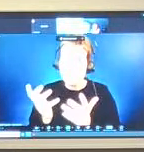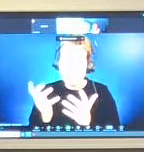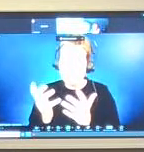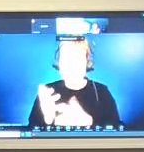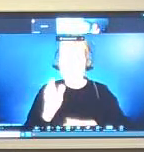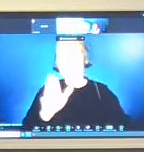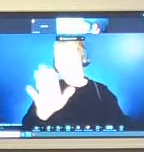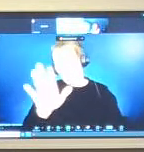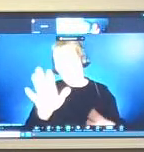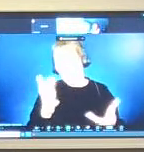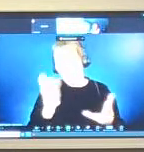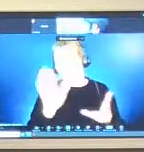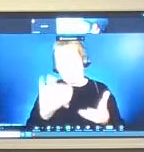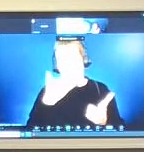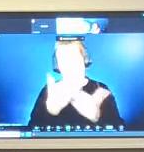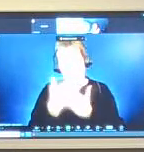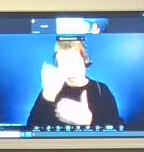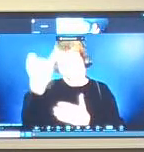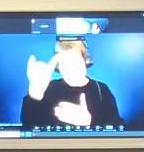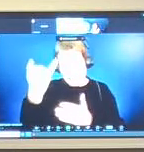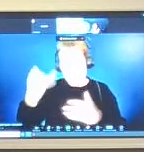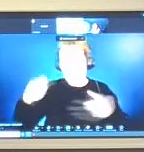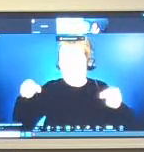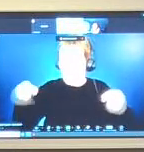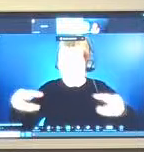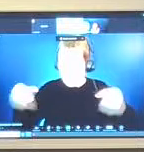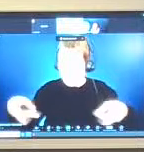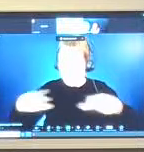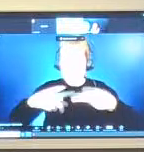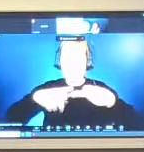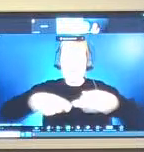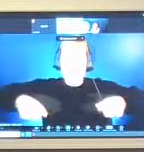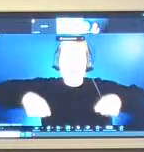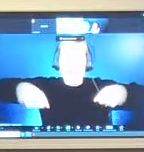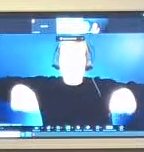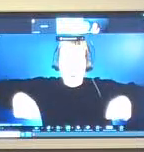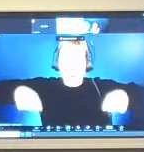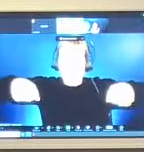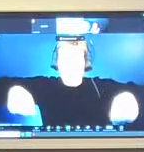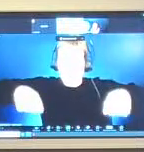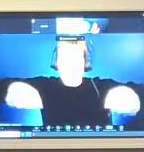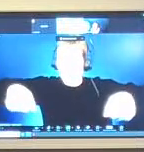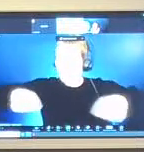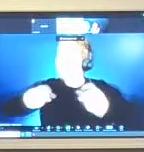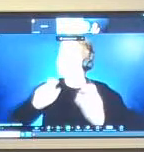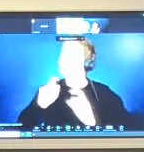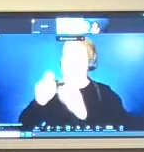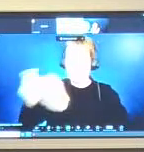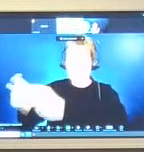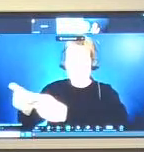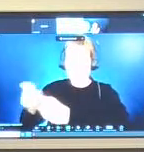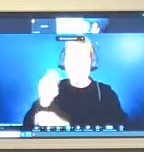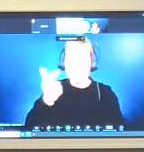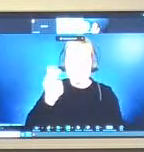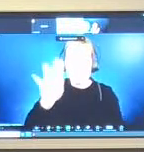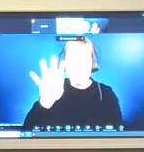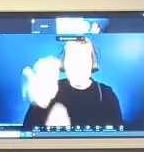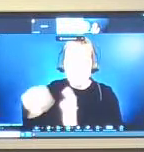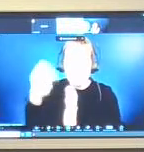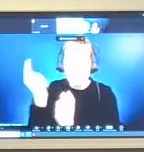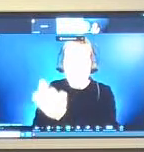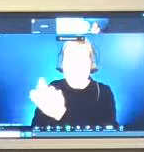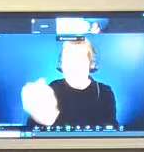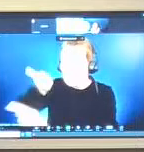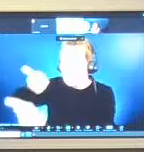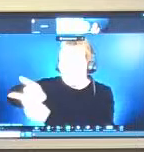walkers. Here you go, guys. You got 24 hours. You have to use this. Your only means. There's a friend